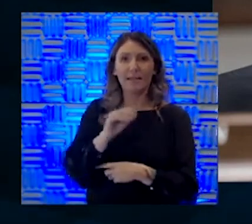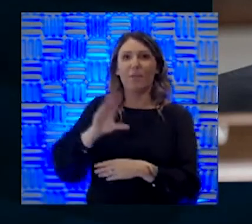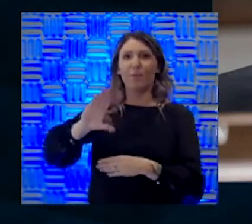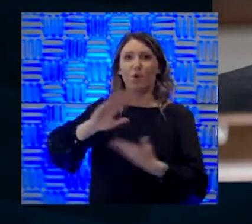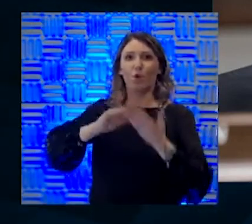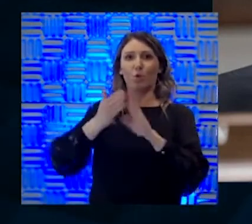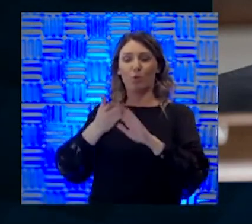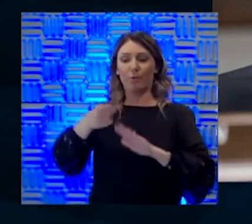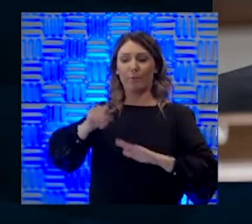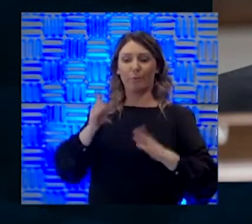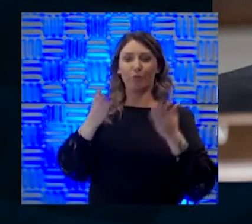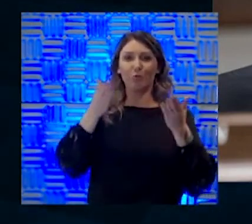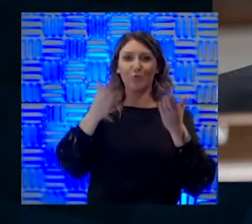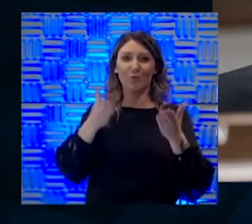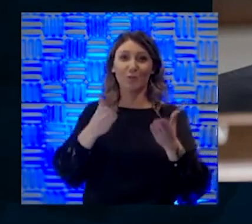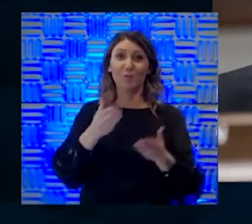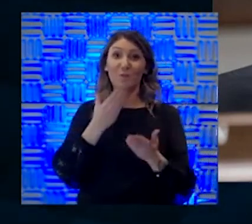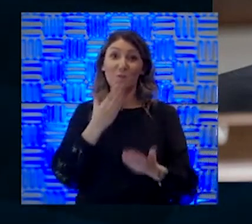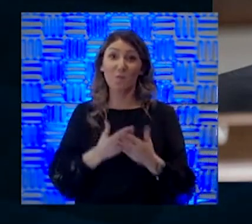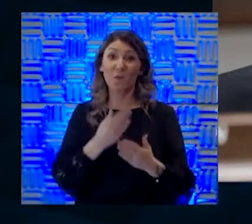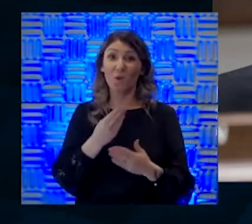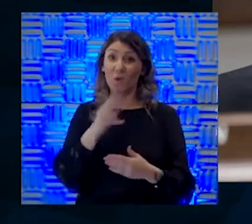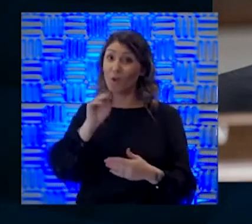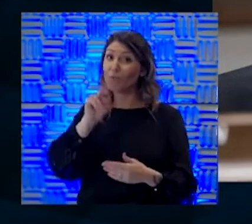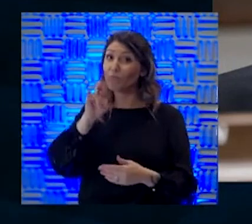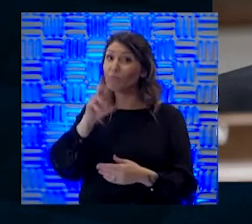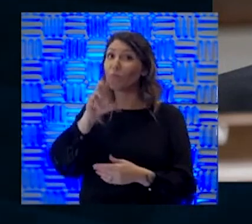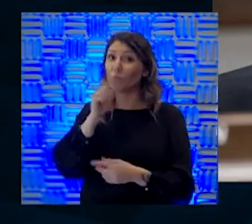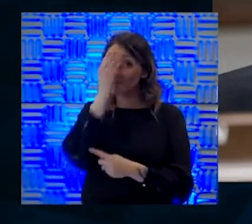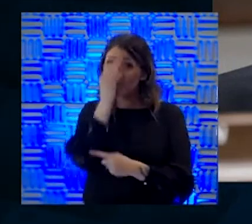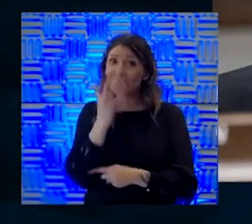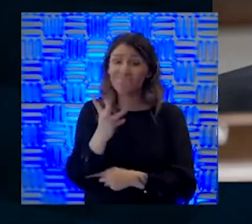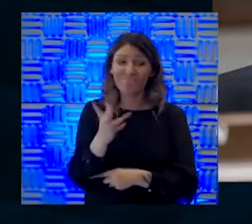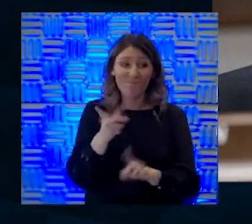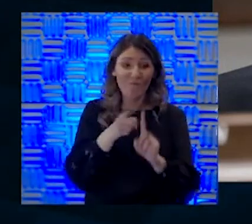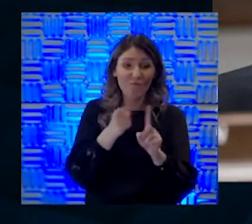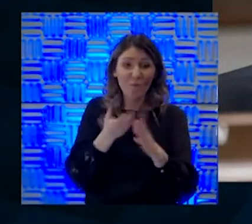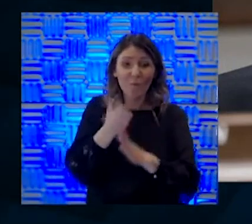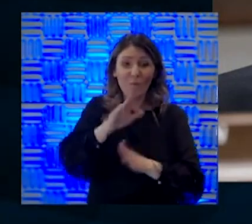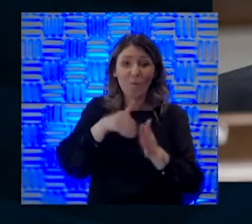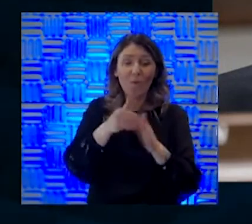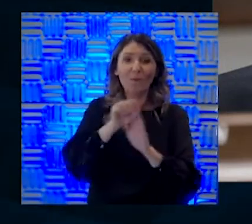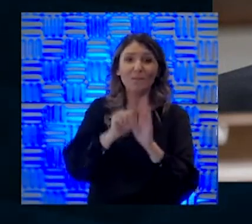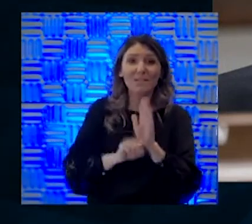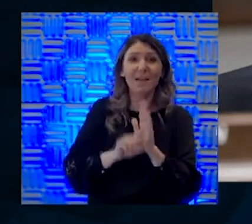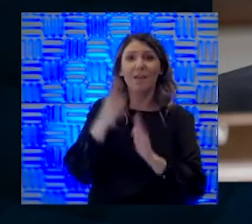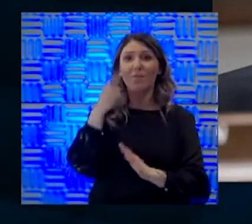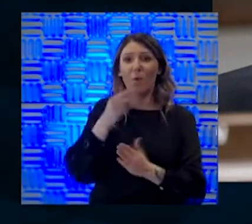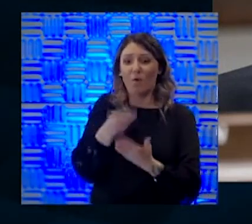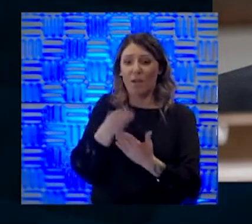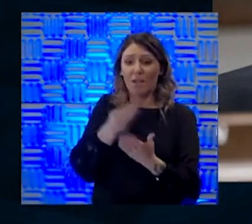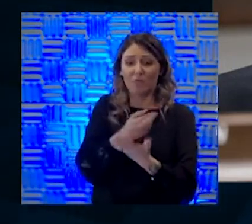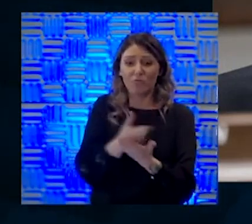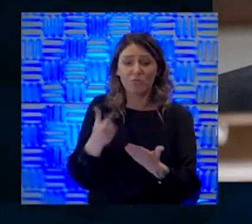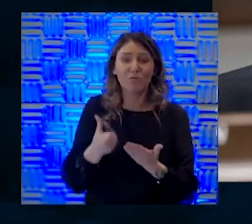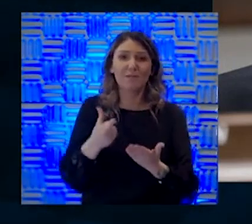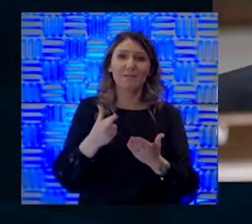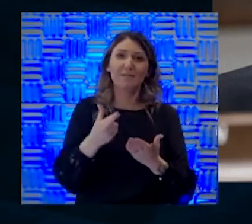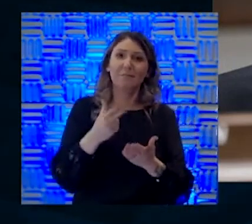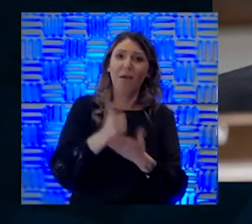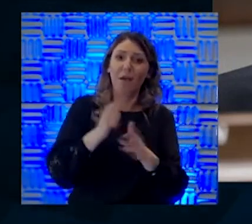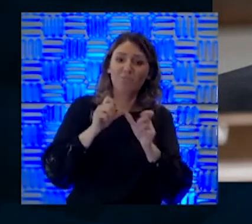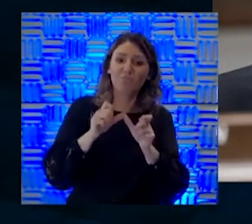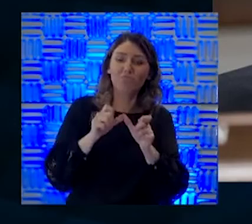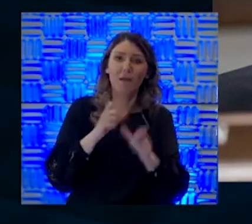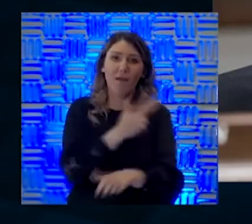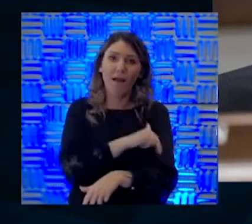So pieces of good news are beginning to flow in from across our state as far as financial resources to help keep hospital doors open and physicians